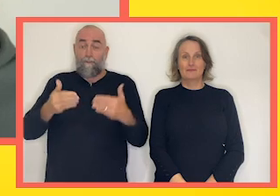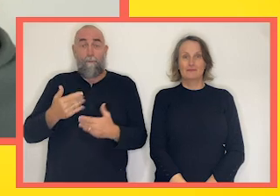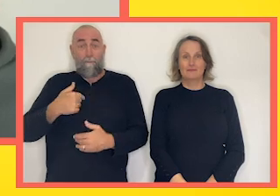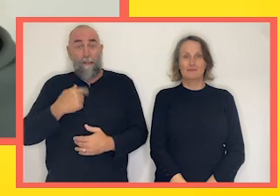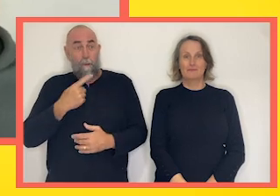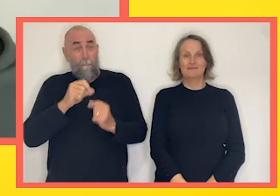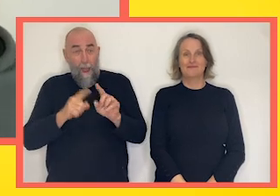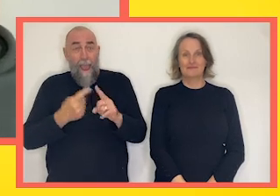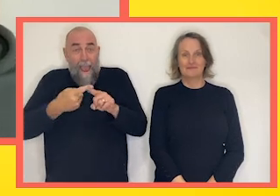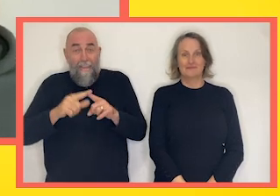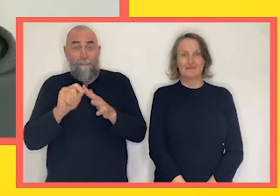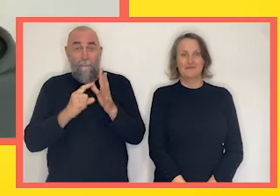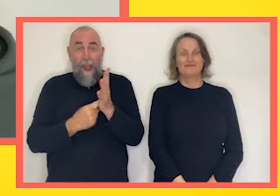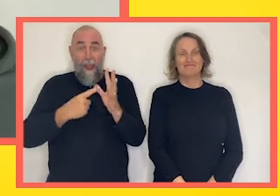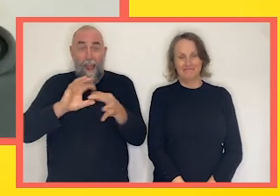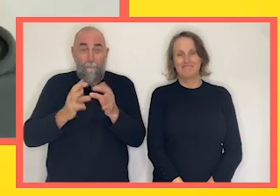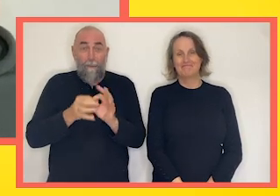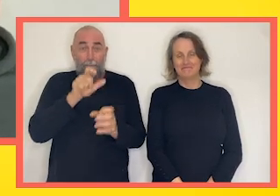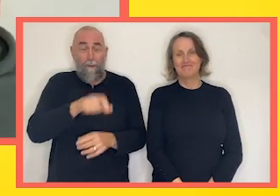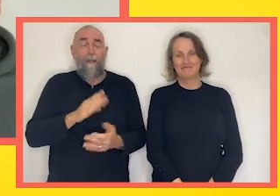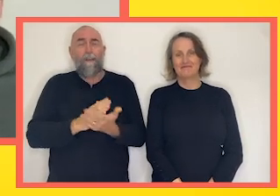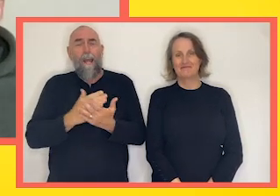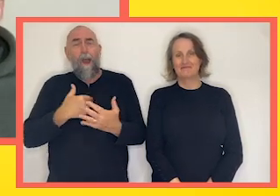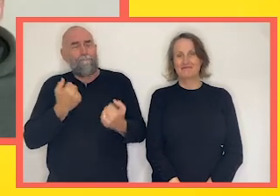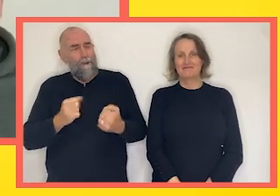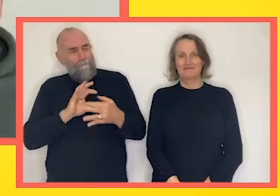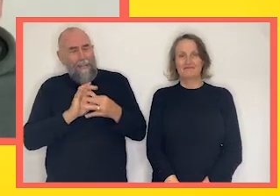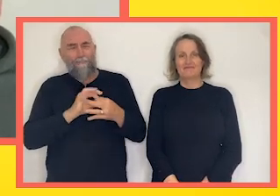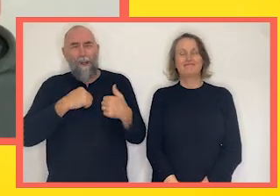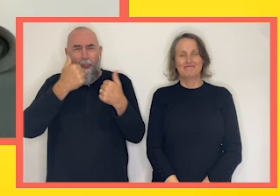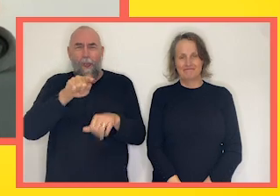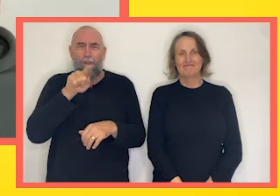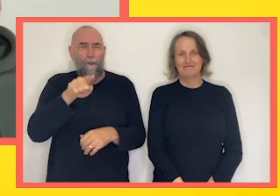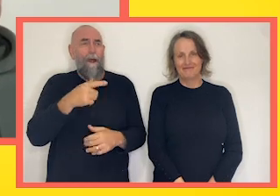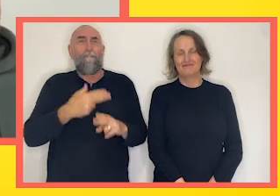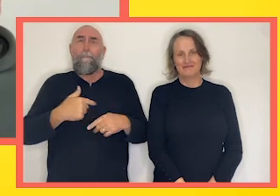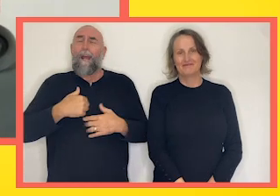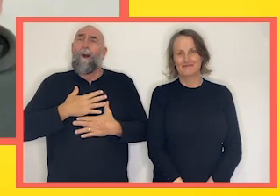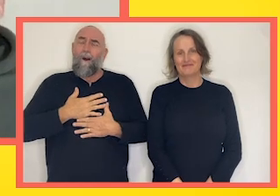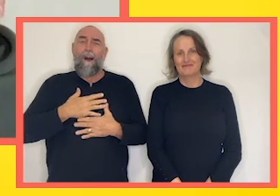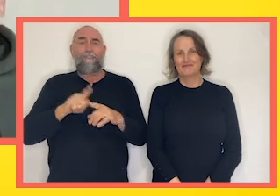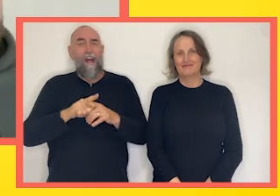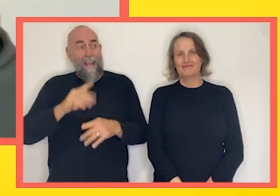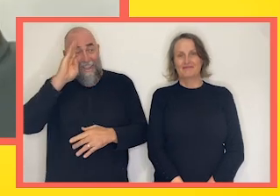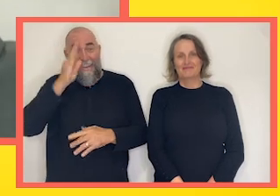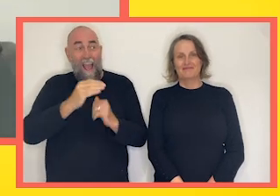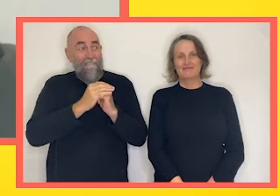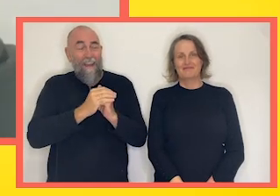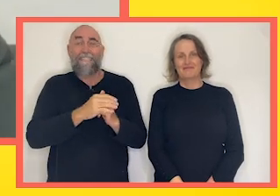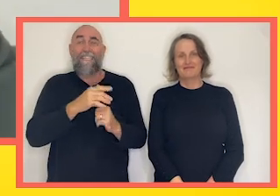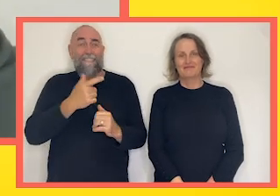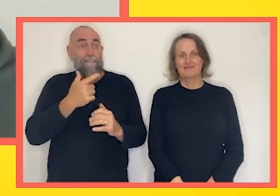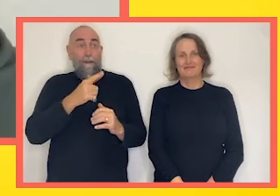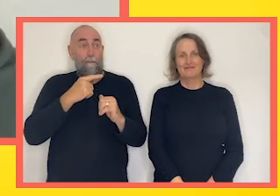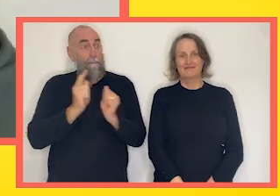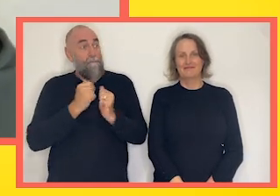then just have that real world relationship with the person that's kind of, it's like, hey, g'day friend, meet the rest of my